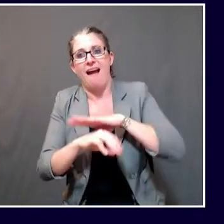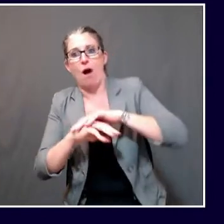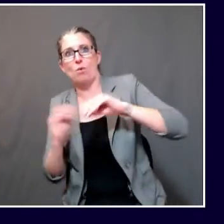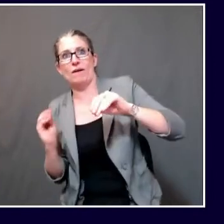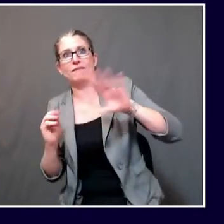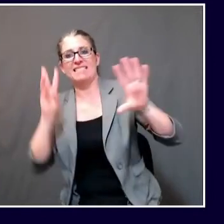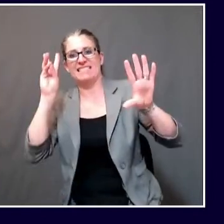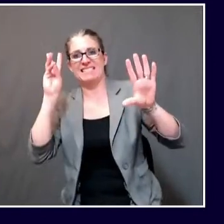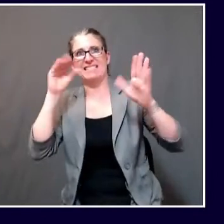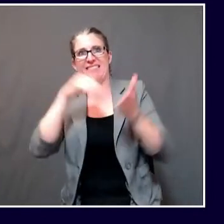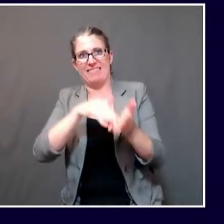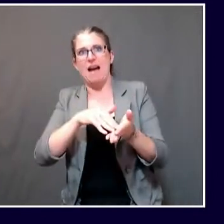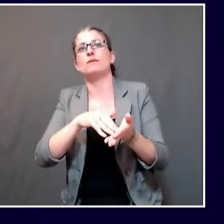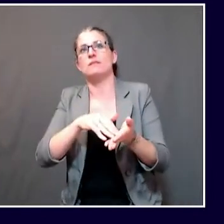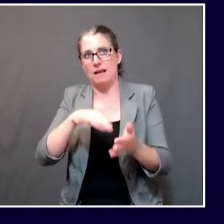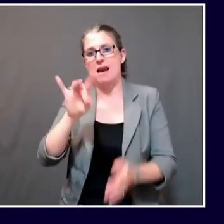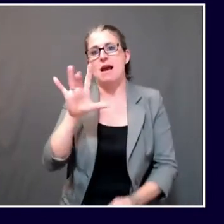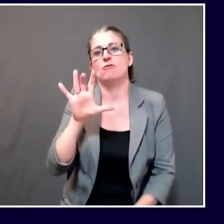Finally, in